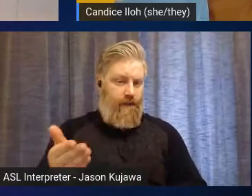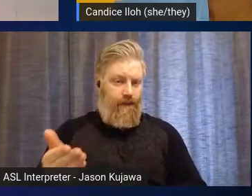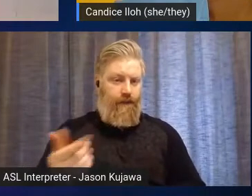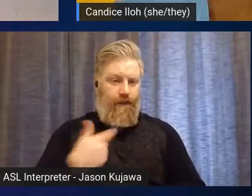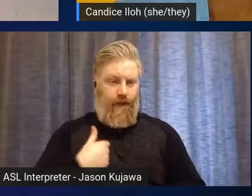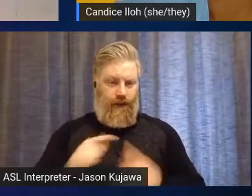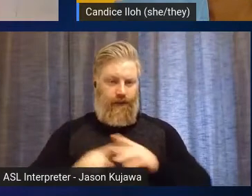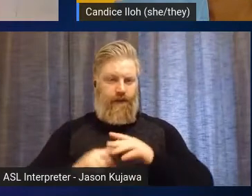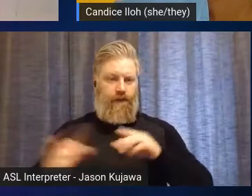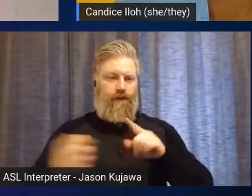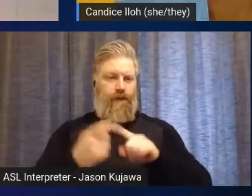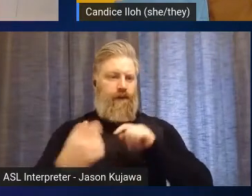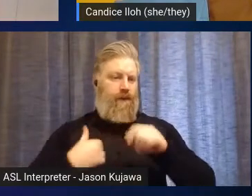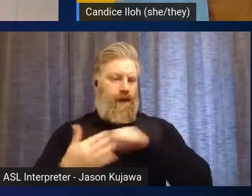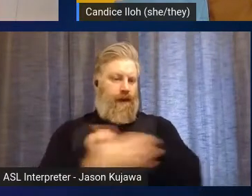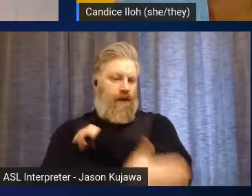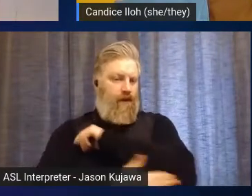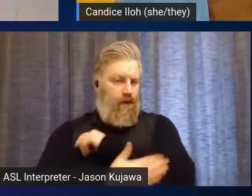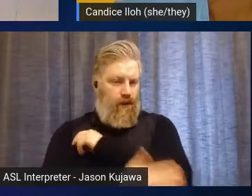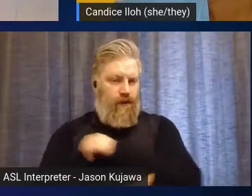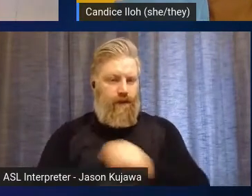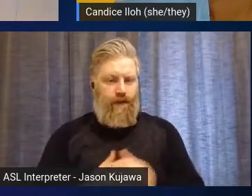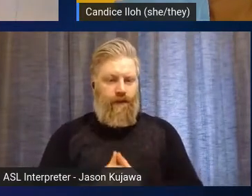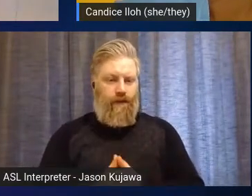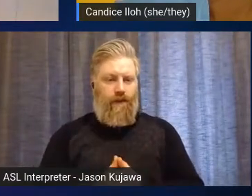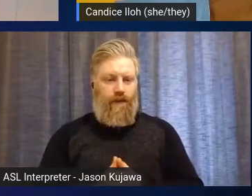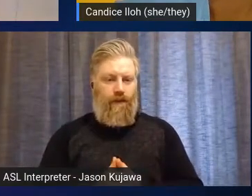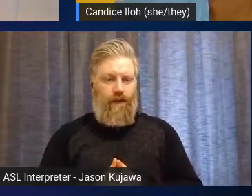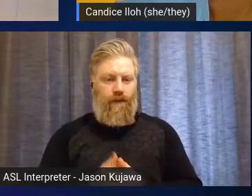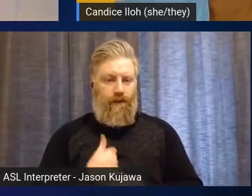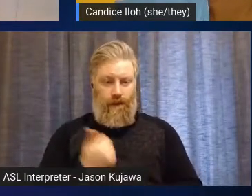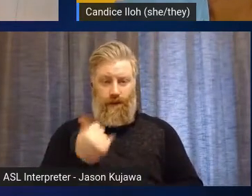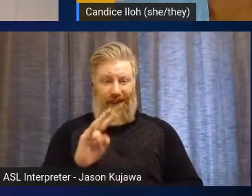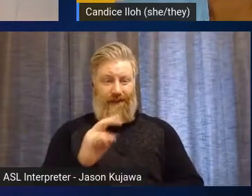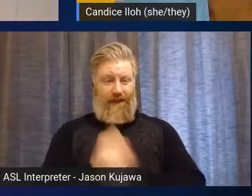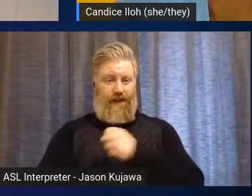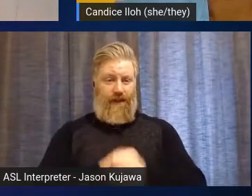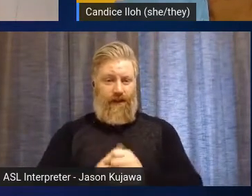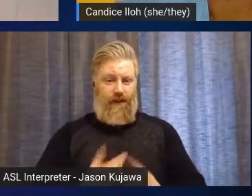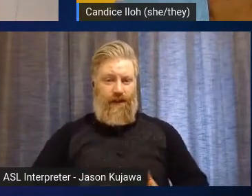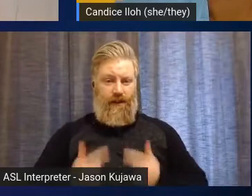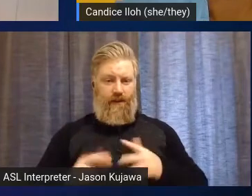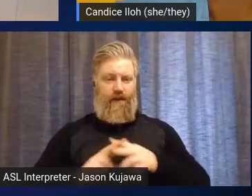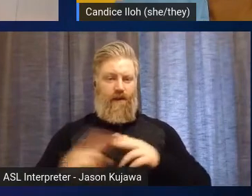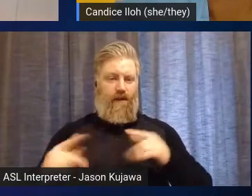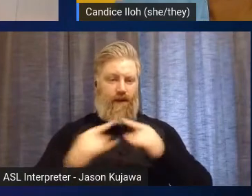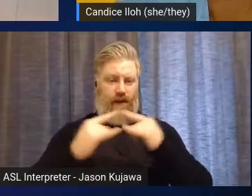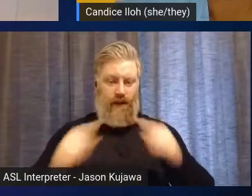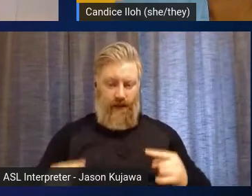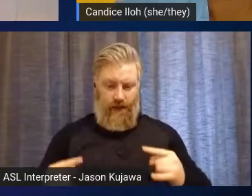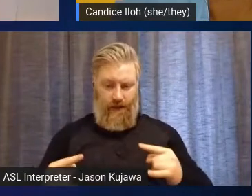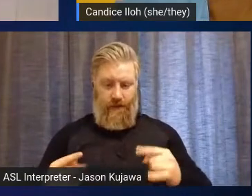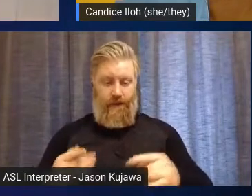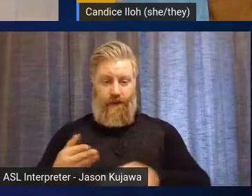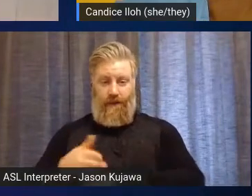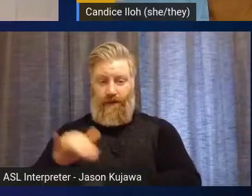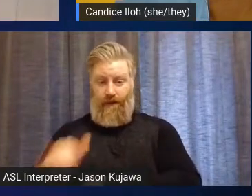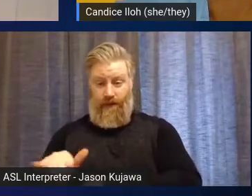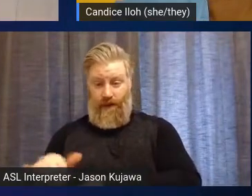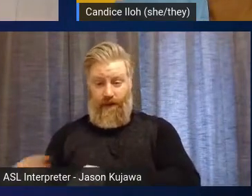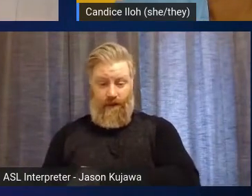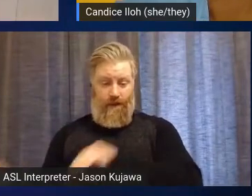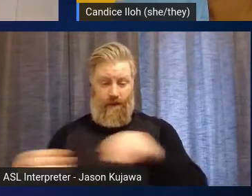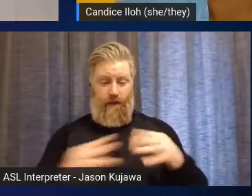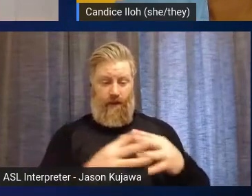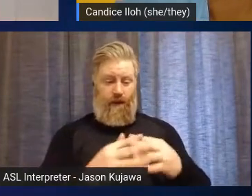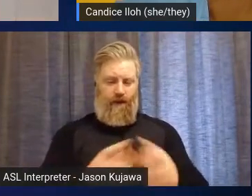country. Been over 17 years in that refugee camp, coming to America was very, very hard